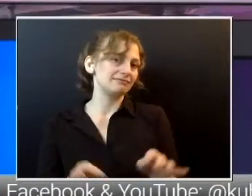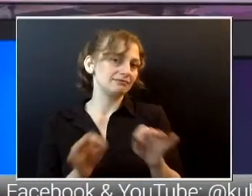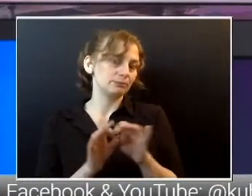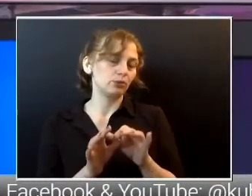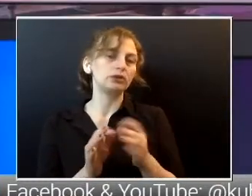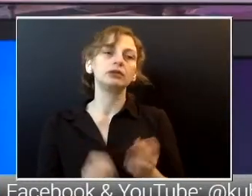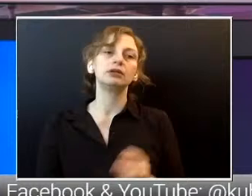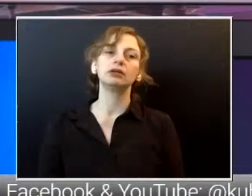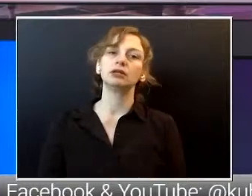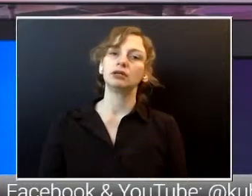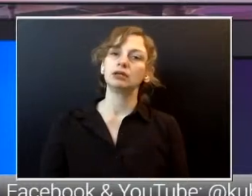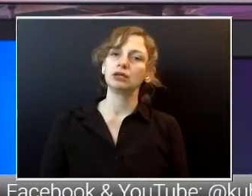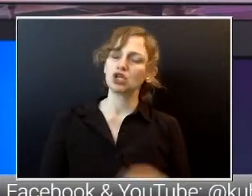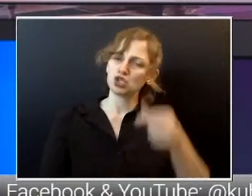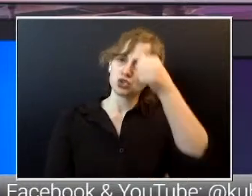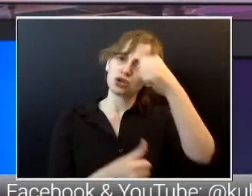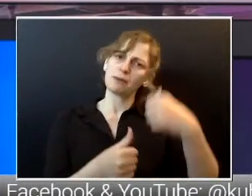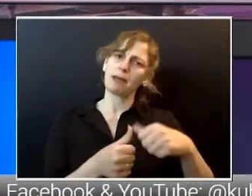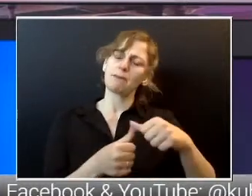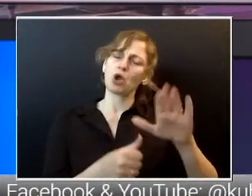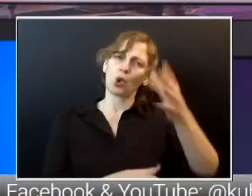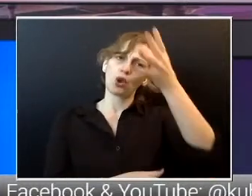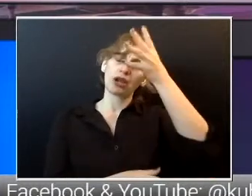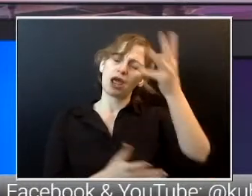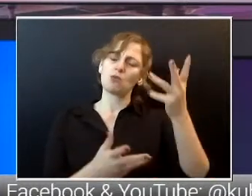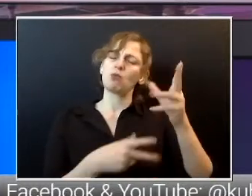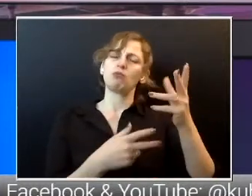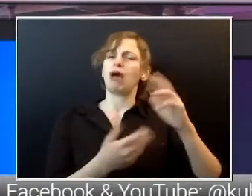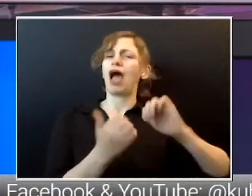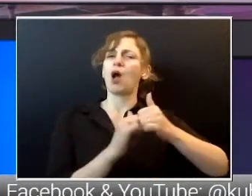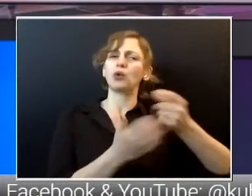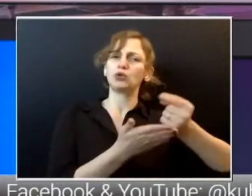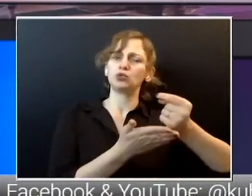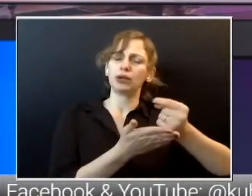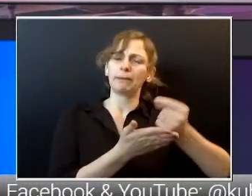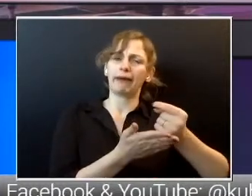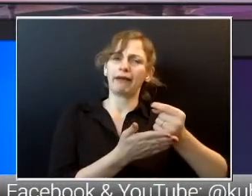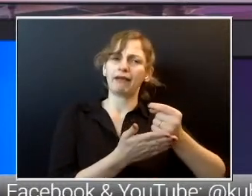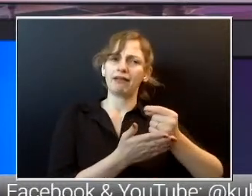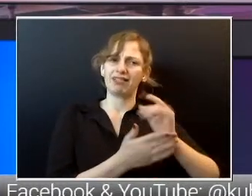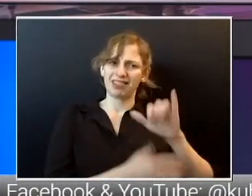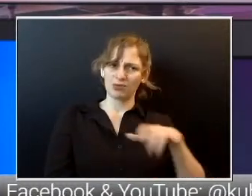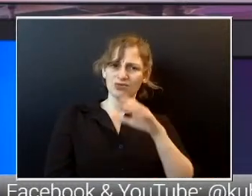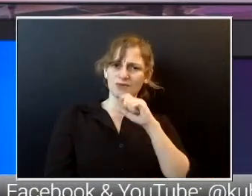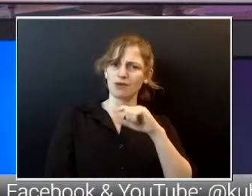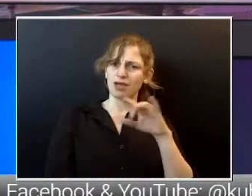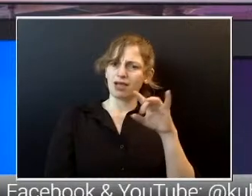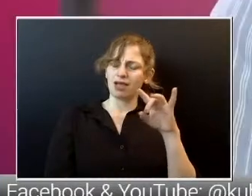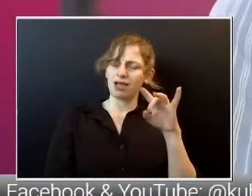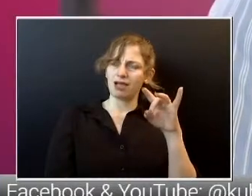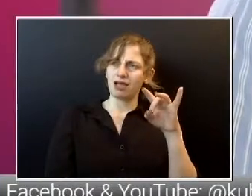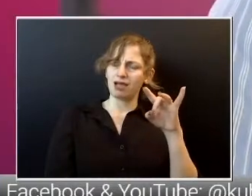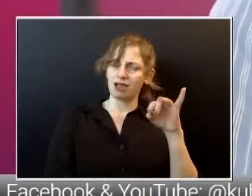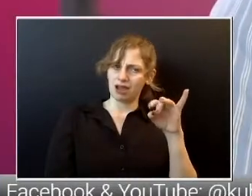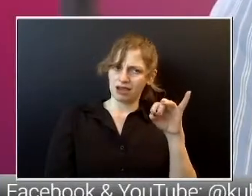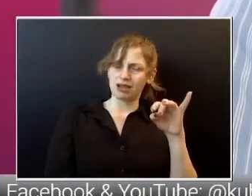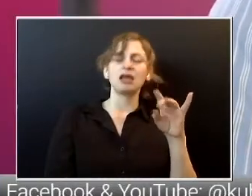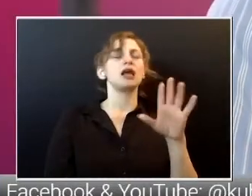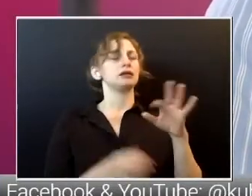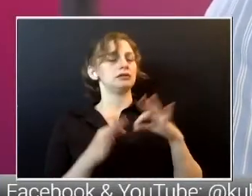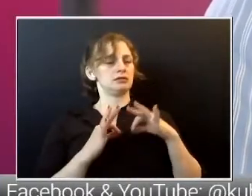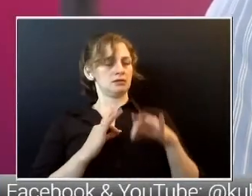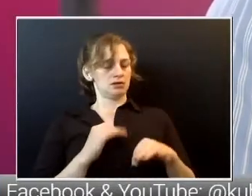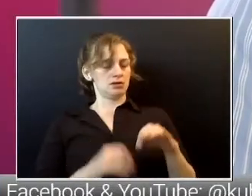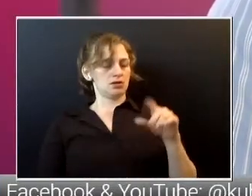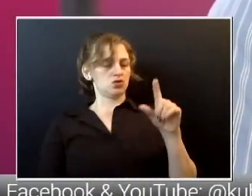kind of treatment your dad had when this happened to him? How long ago was that? He was 80? He was 2014 when he dissected. Okay. And he